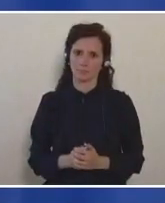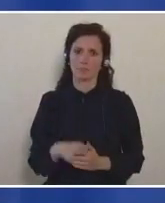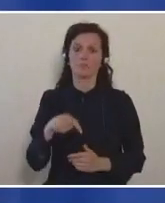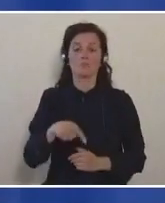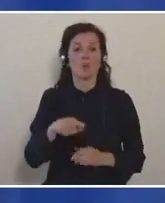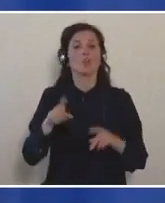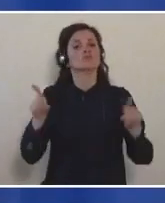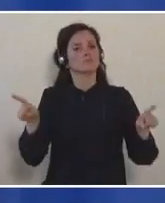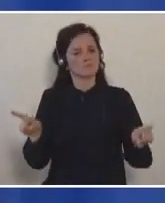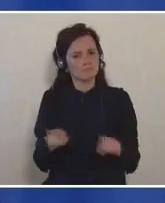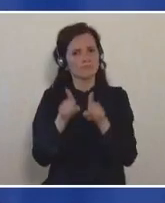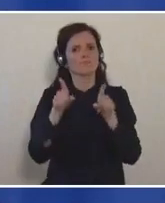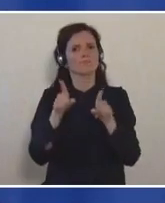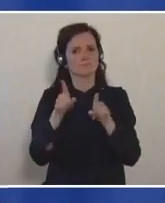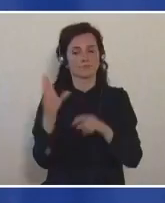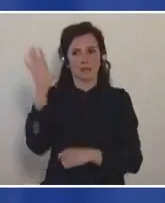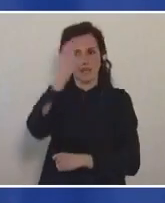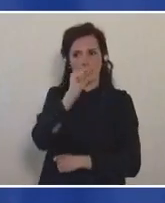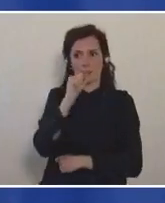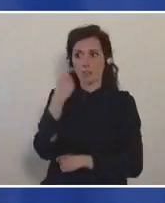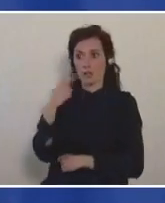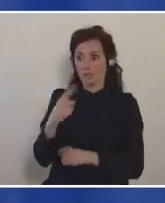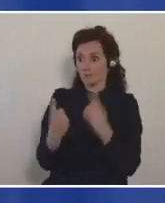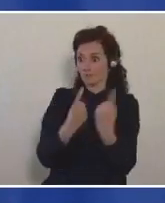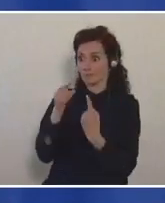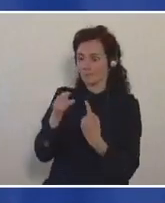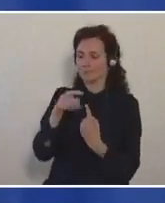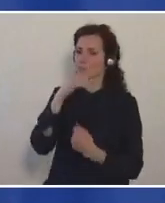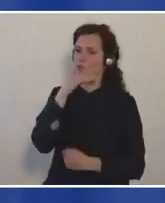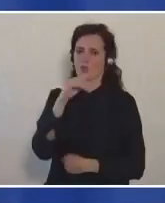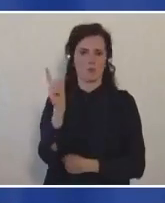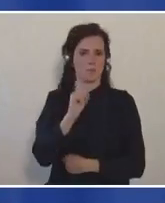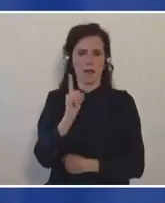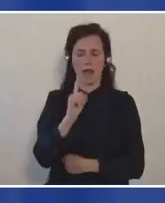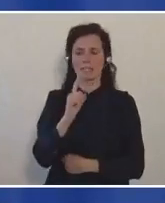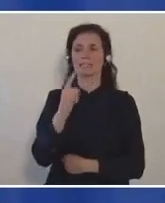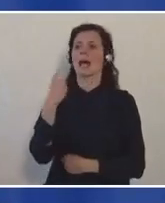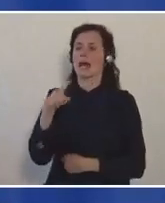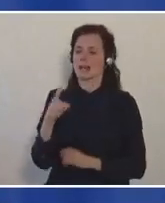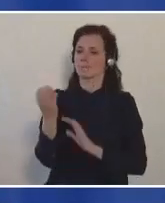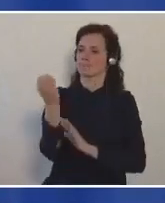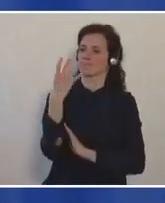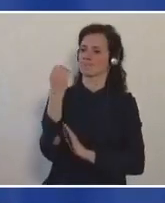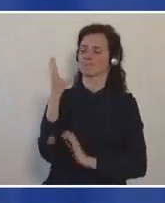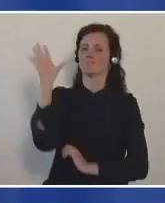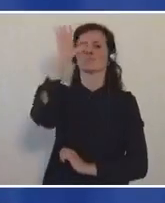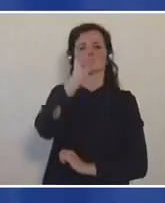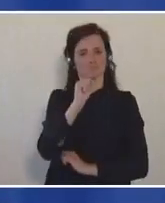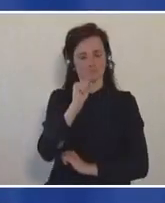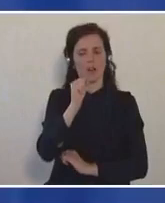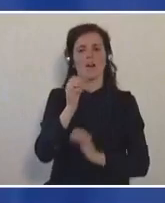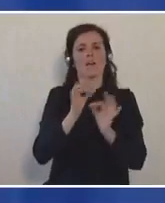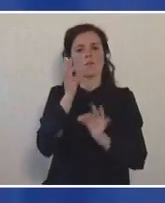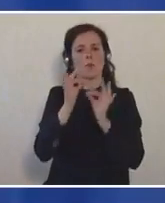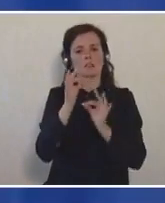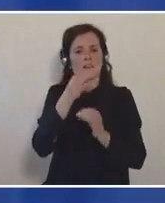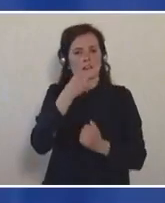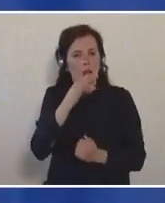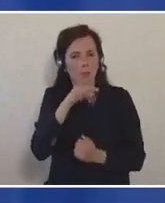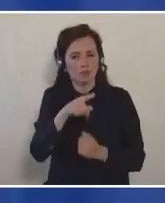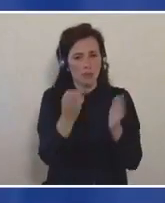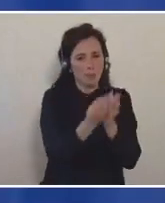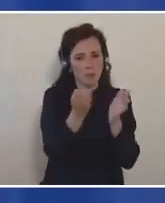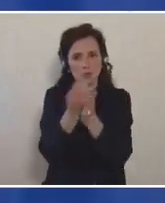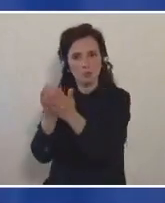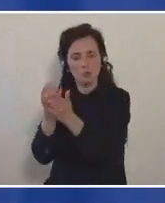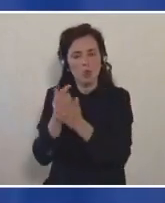we have to step up to increase manufacturing capacities in other regions of the world that are not typically producing